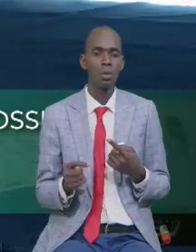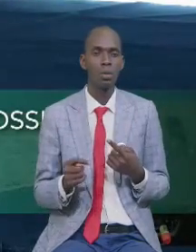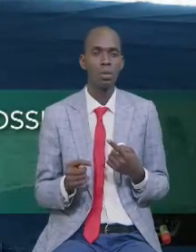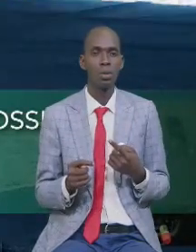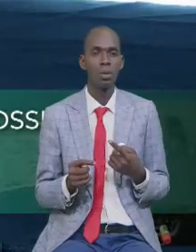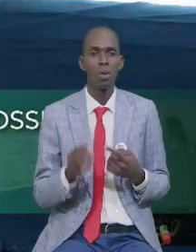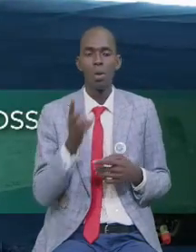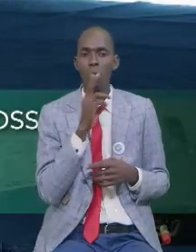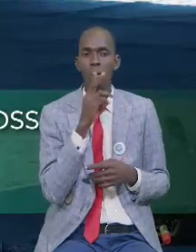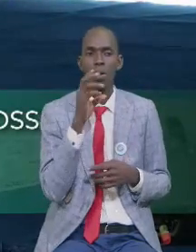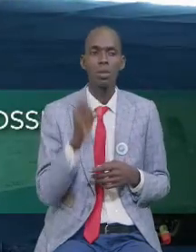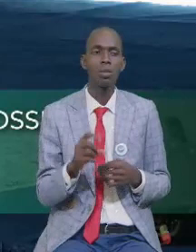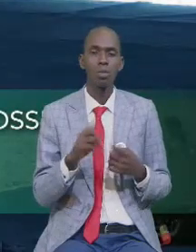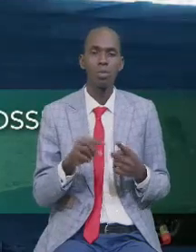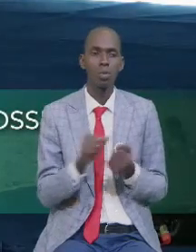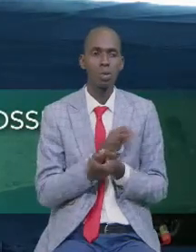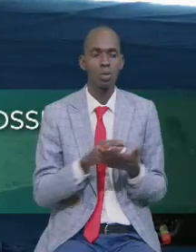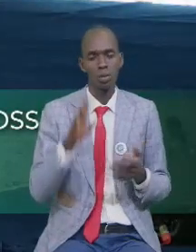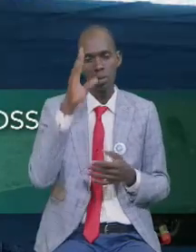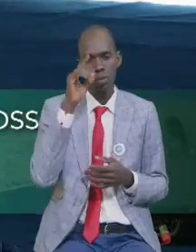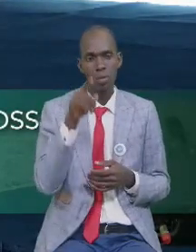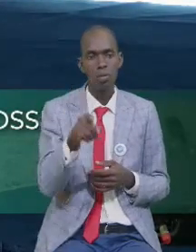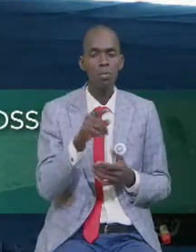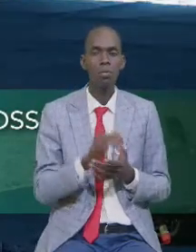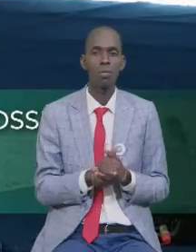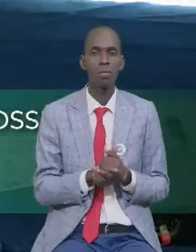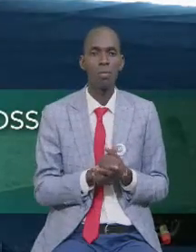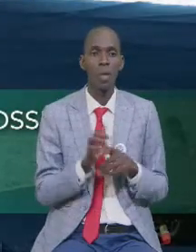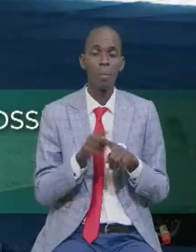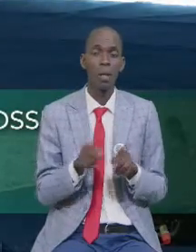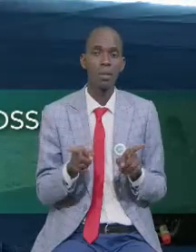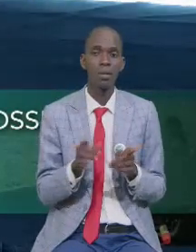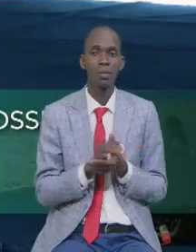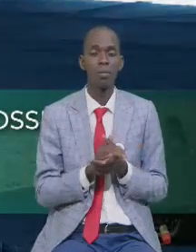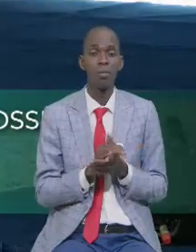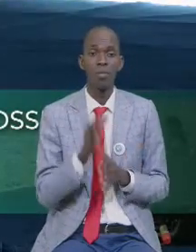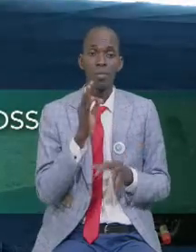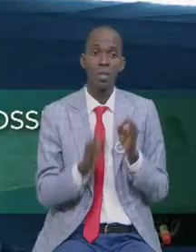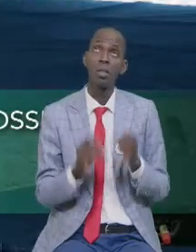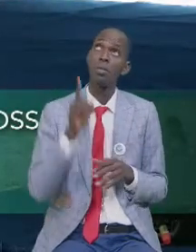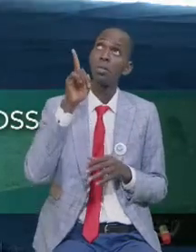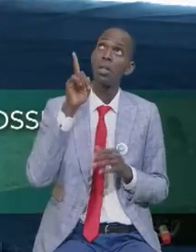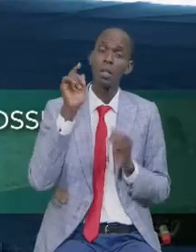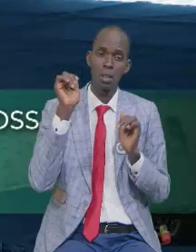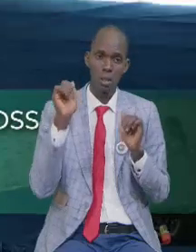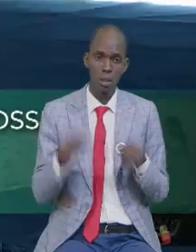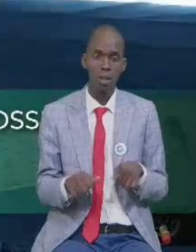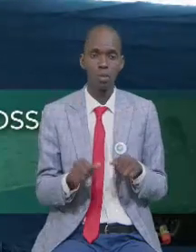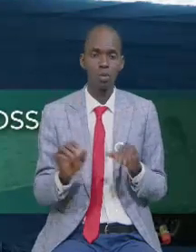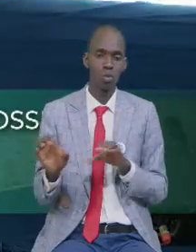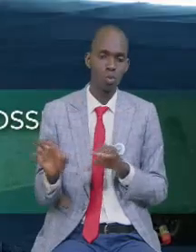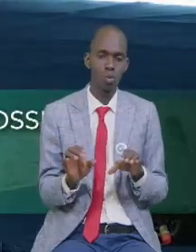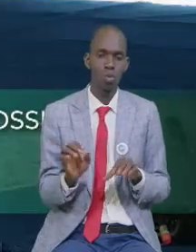waters to destroy him. But if thou canst